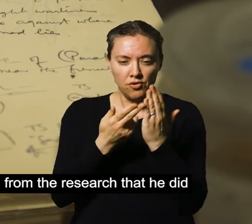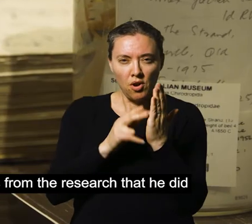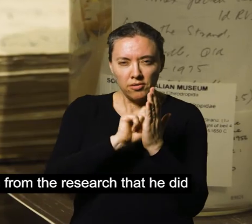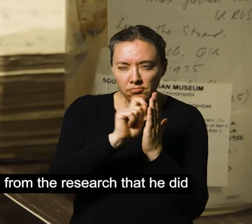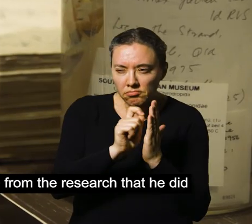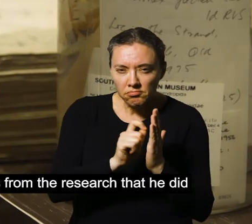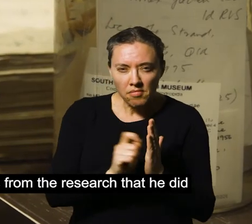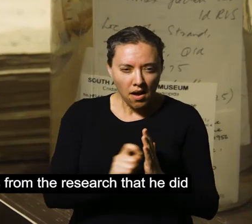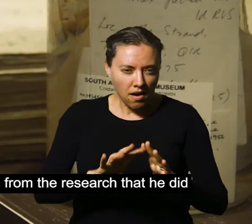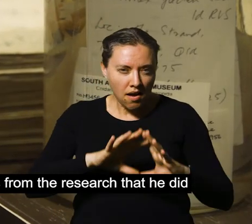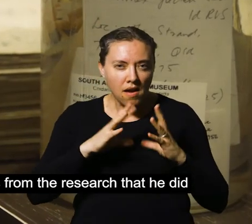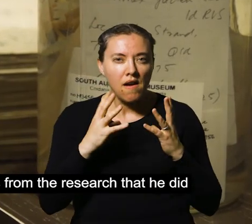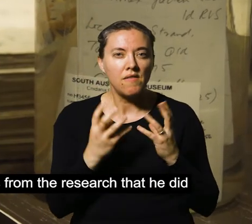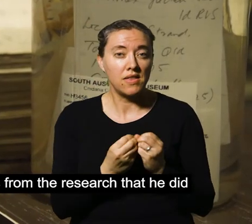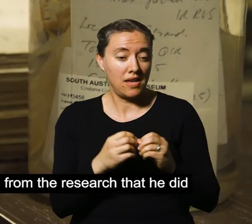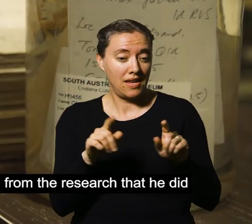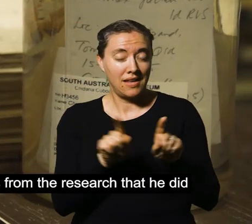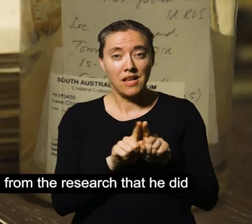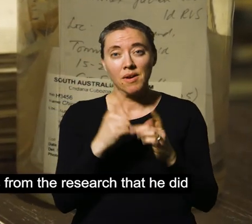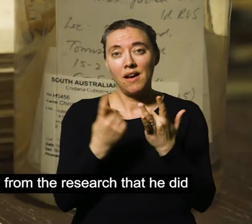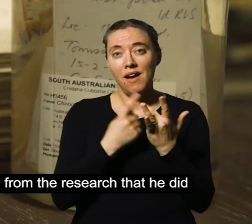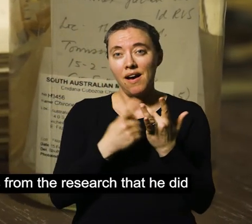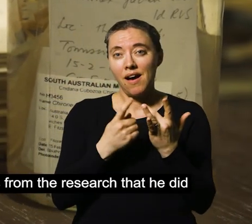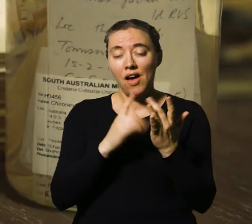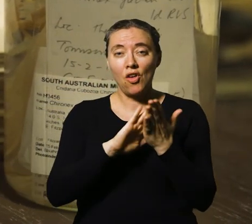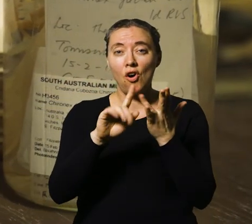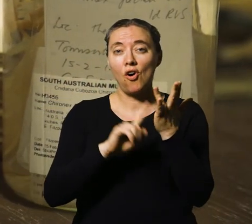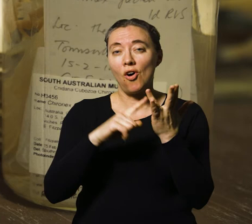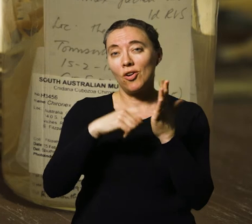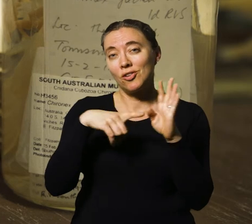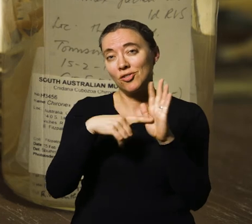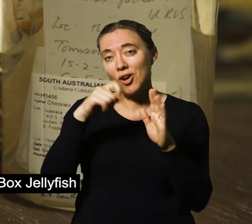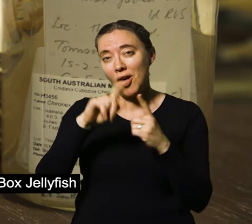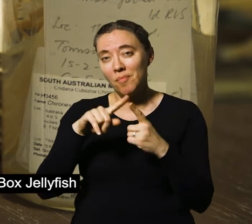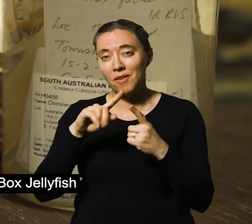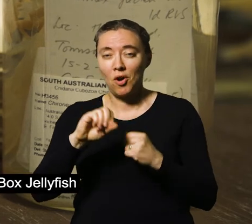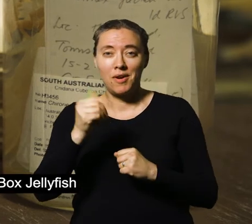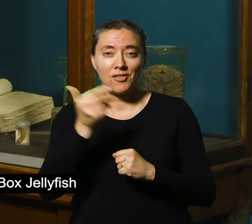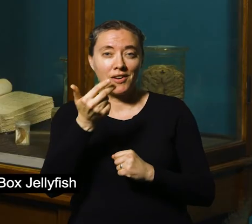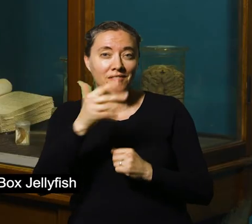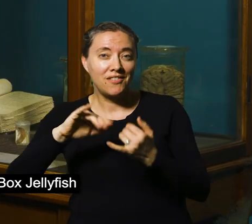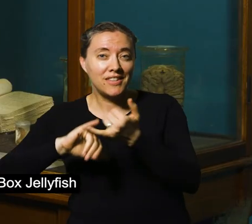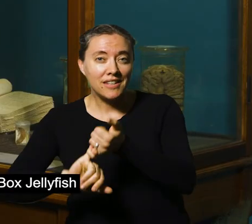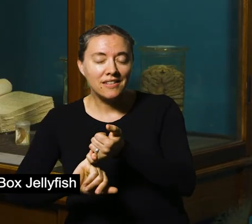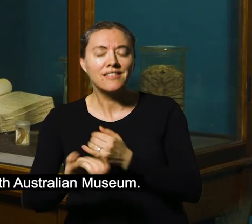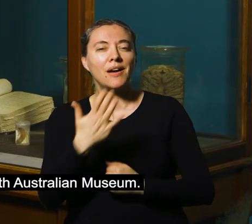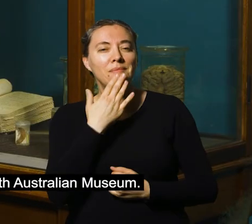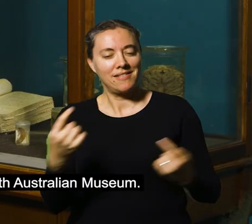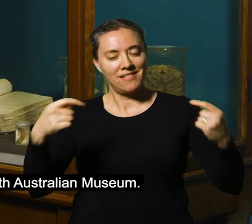research and also the holotype specimens and others from the research that he did in the 1950s. Please come and see the box